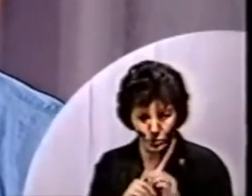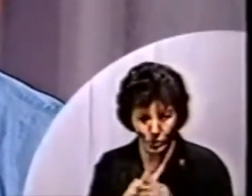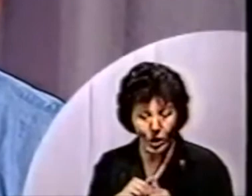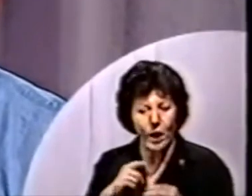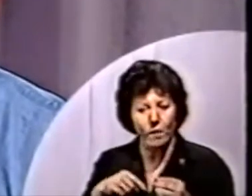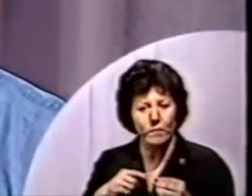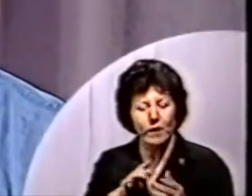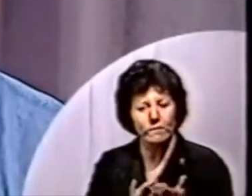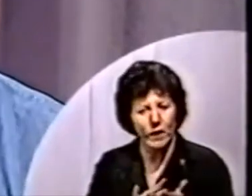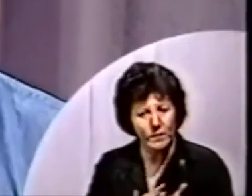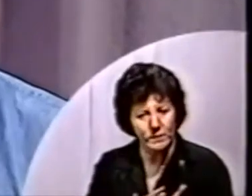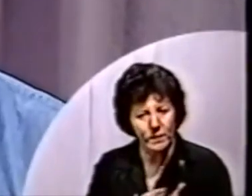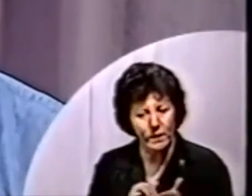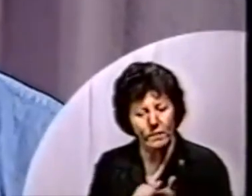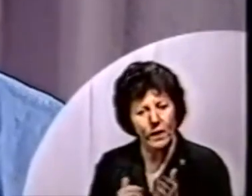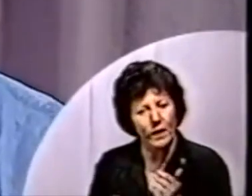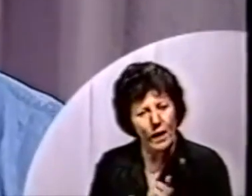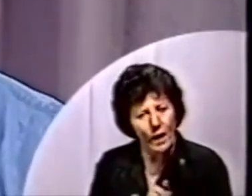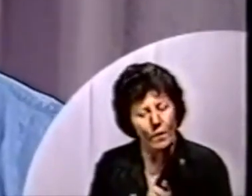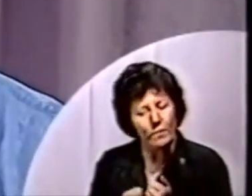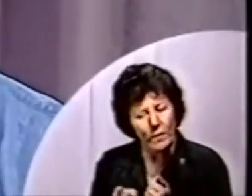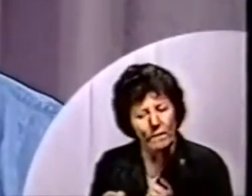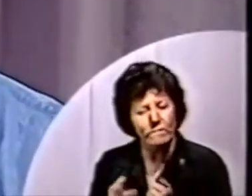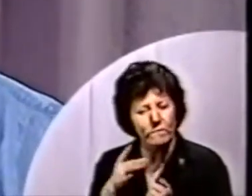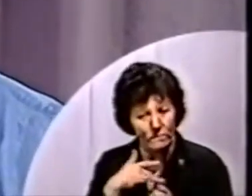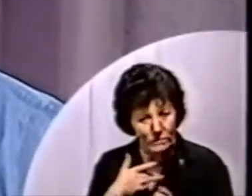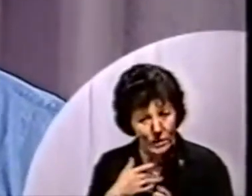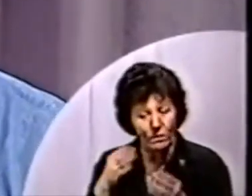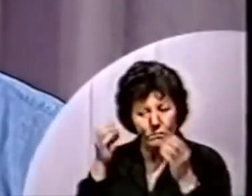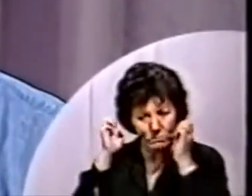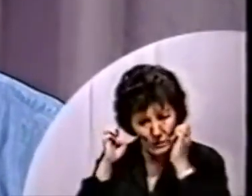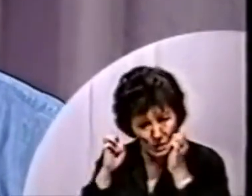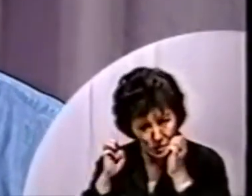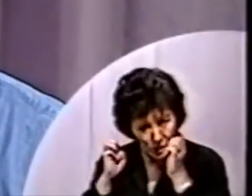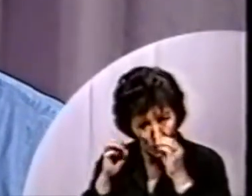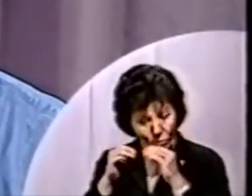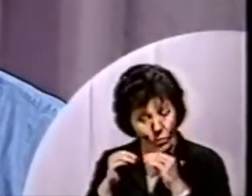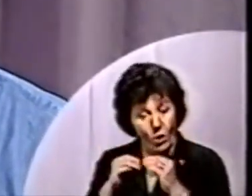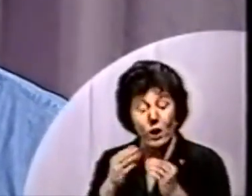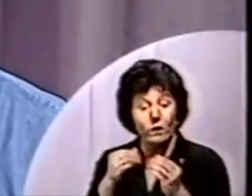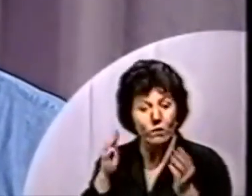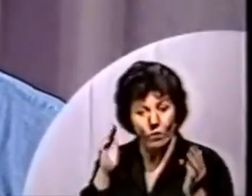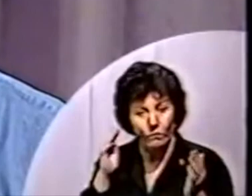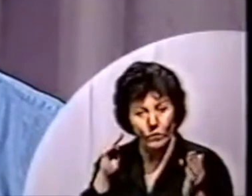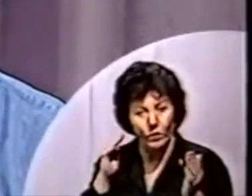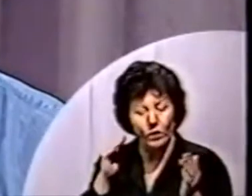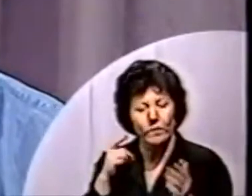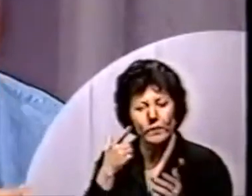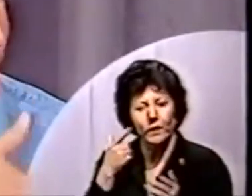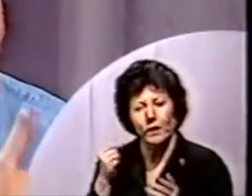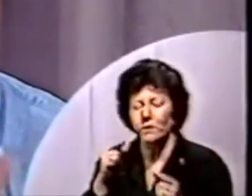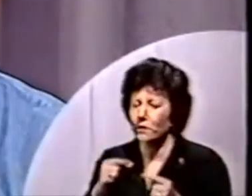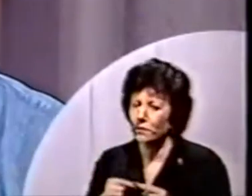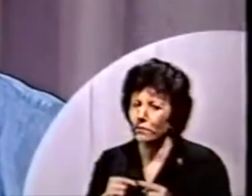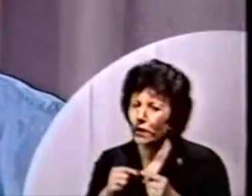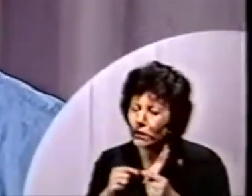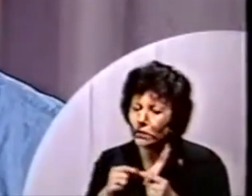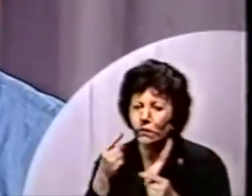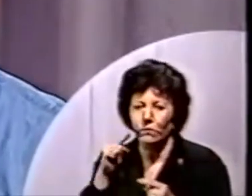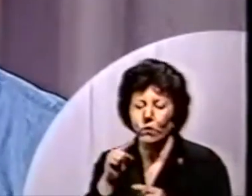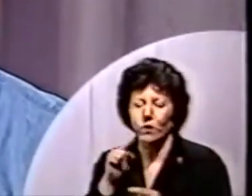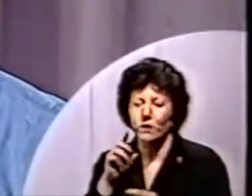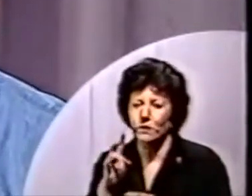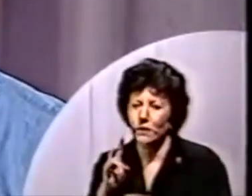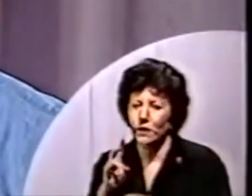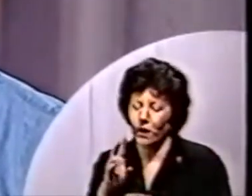a vaccine, to help them feel more educated about it, and to feel hopeful. Because especially for the